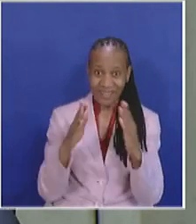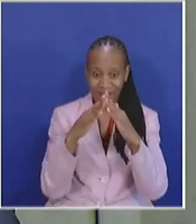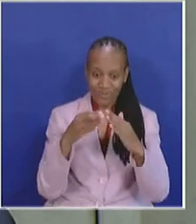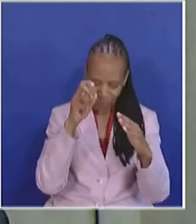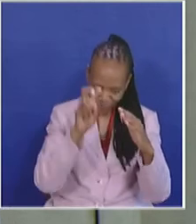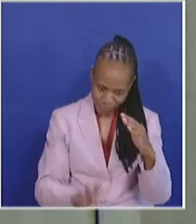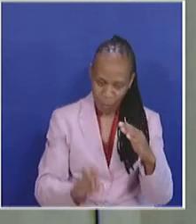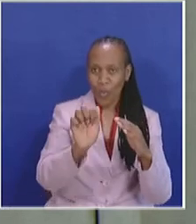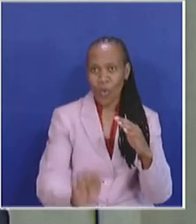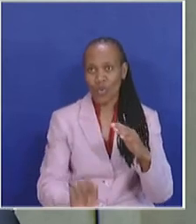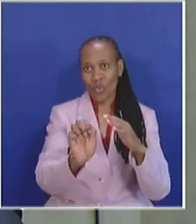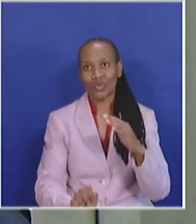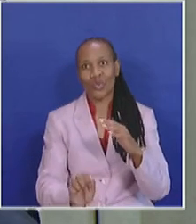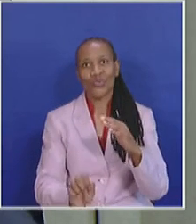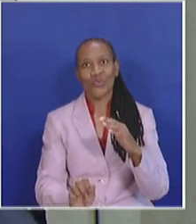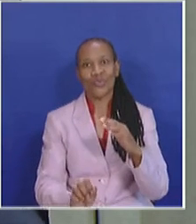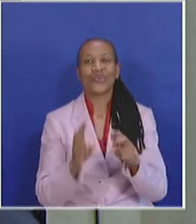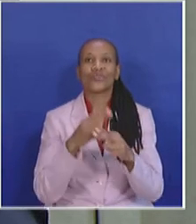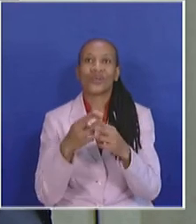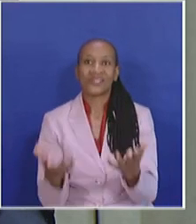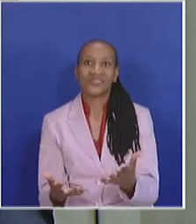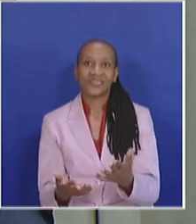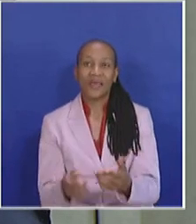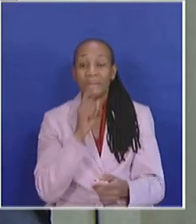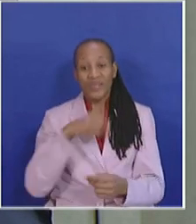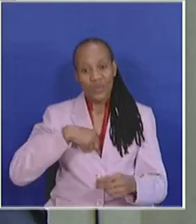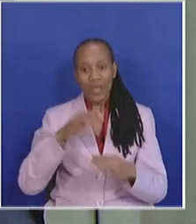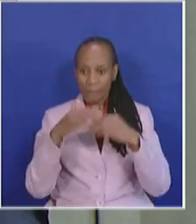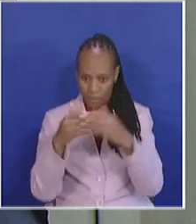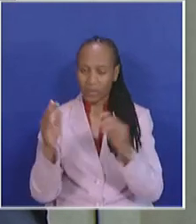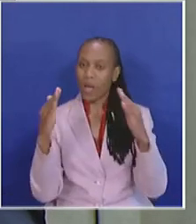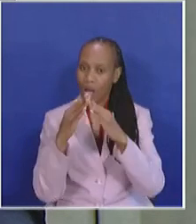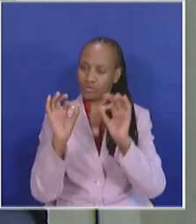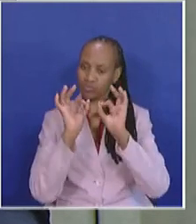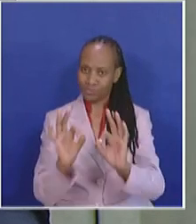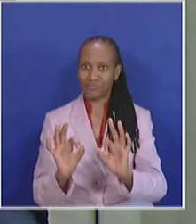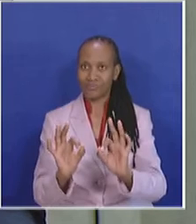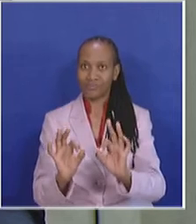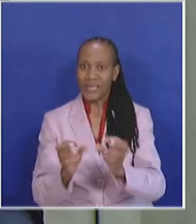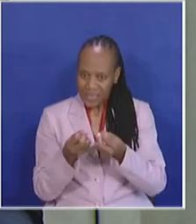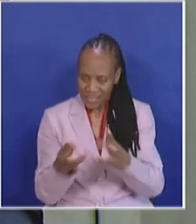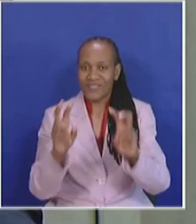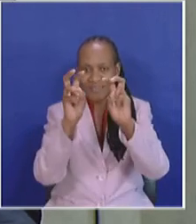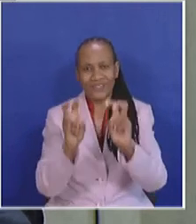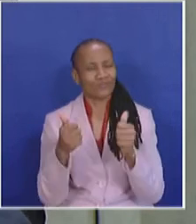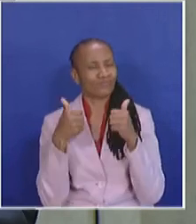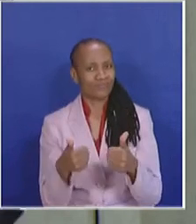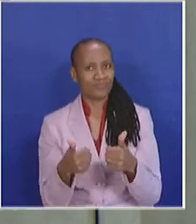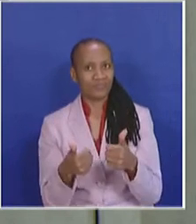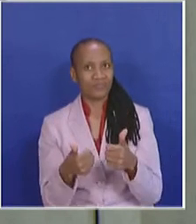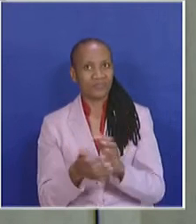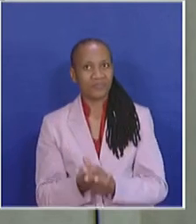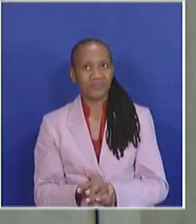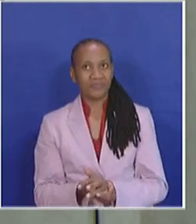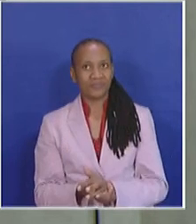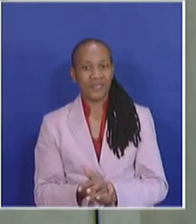living example of this is through building proper houses for our people, massifying electricity infrastructure. This